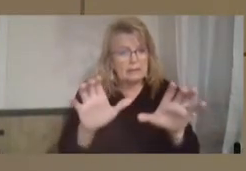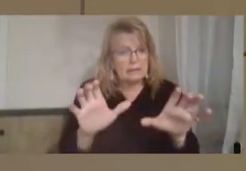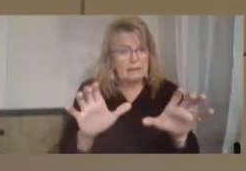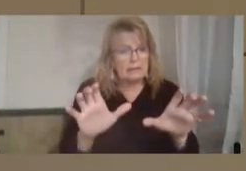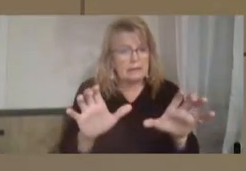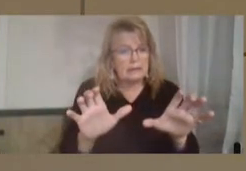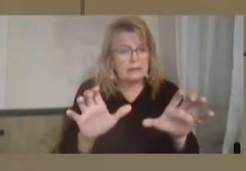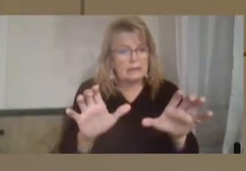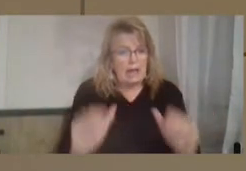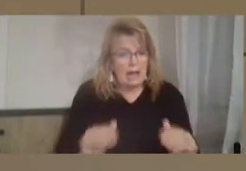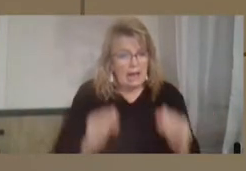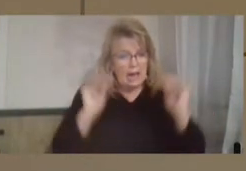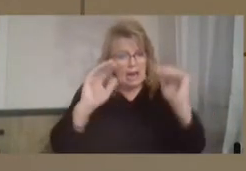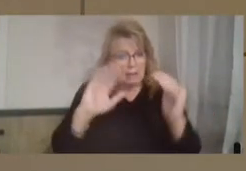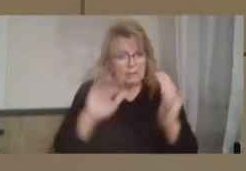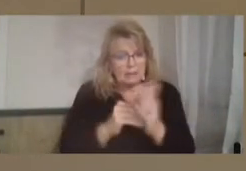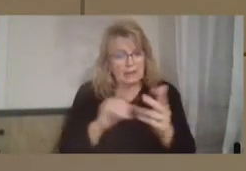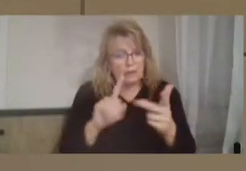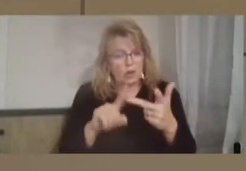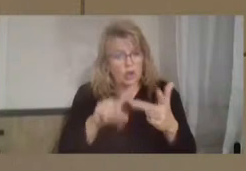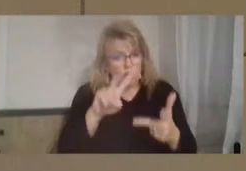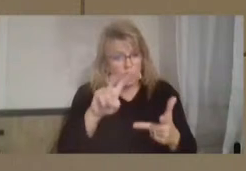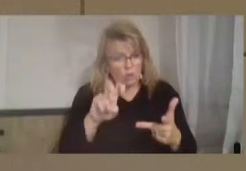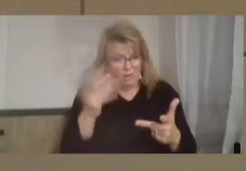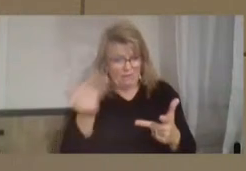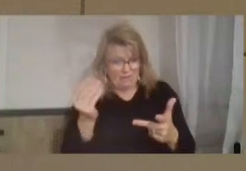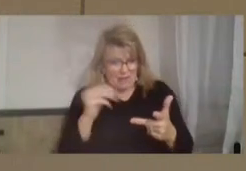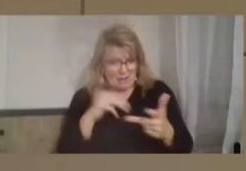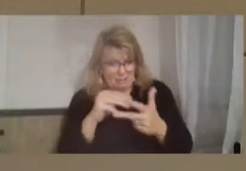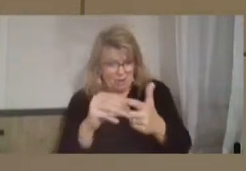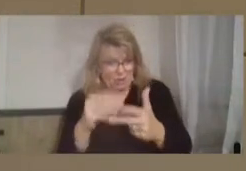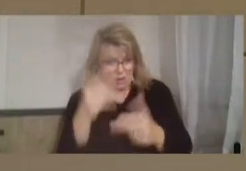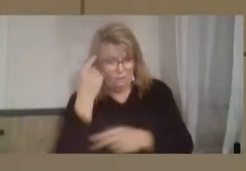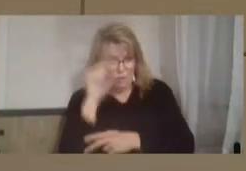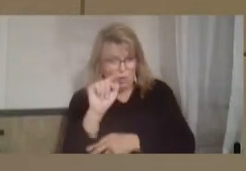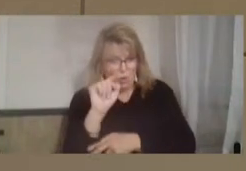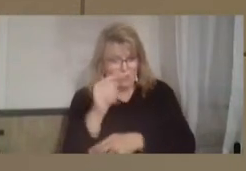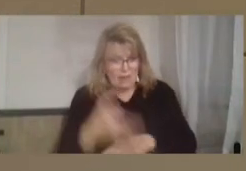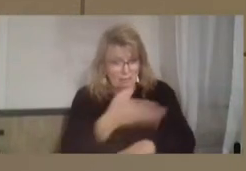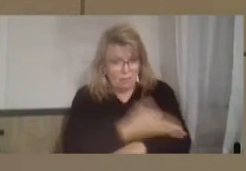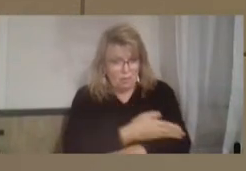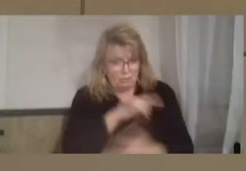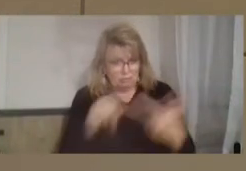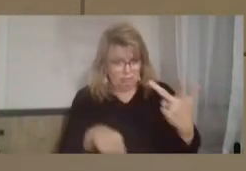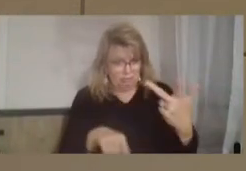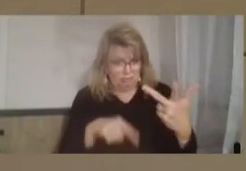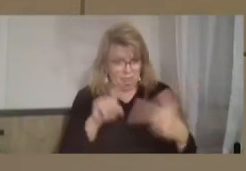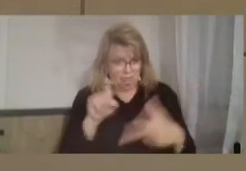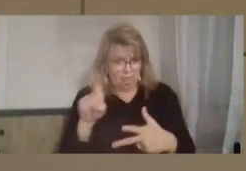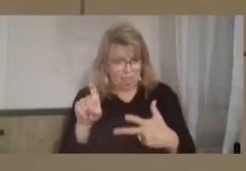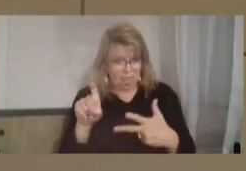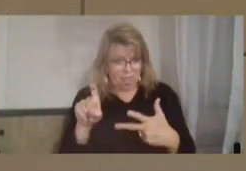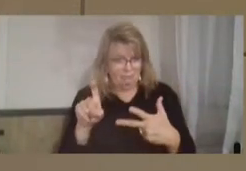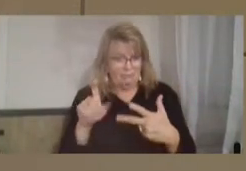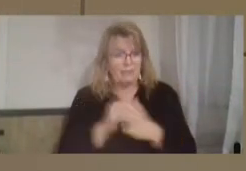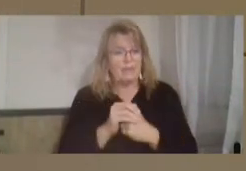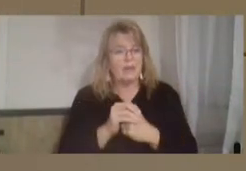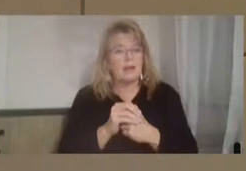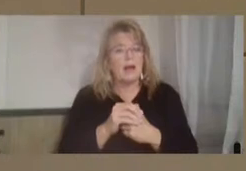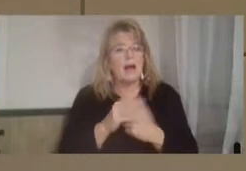enhancement center, and then $215 million for the improvements? I'm going to have Tracy come up. It's